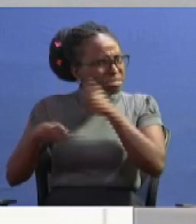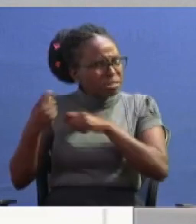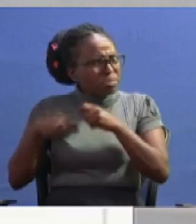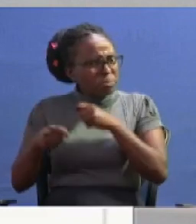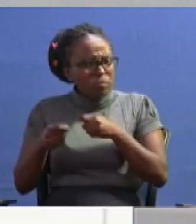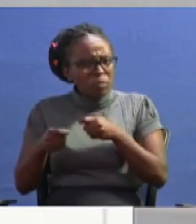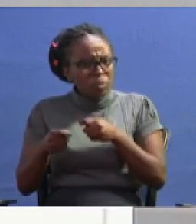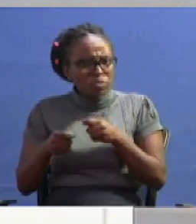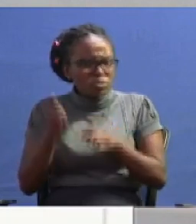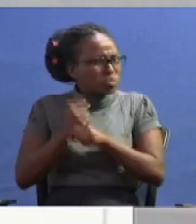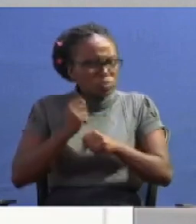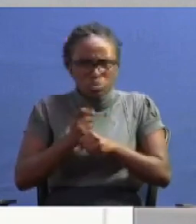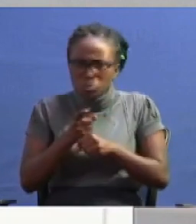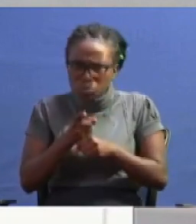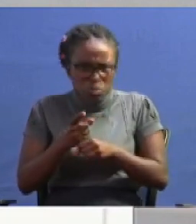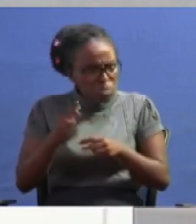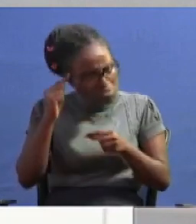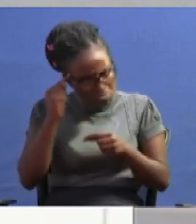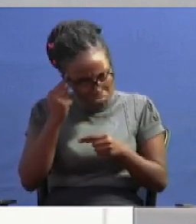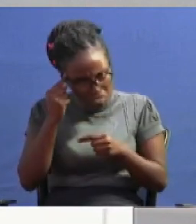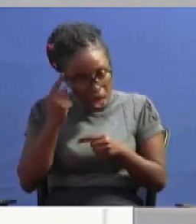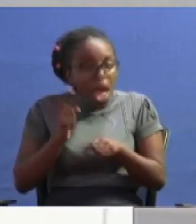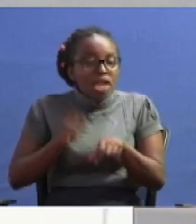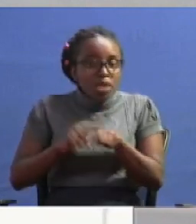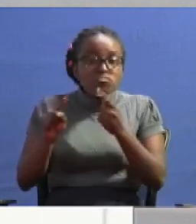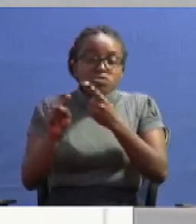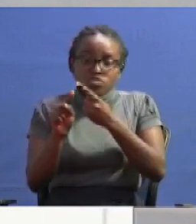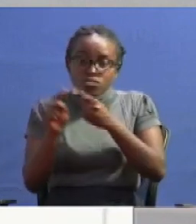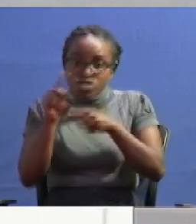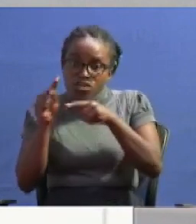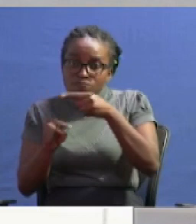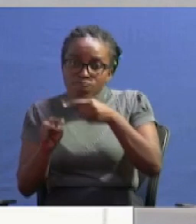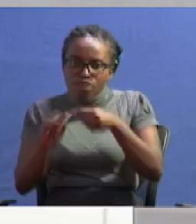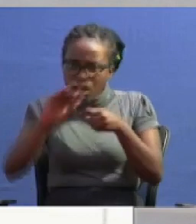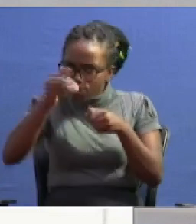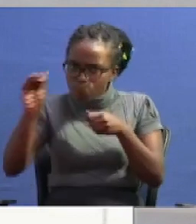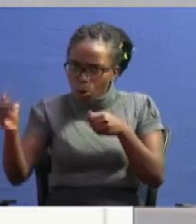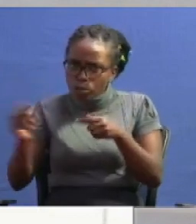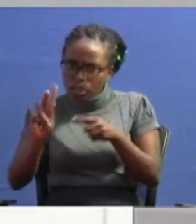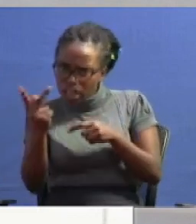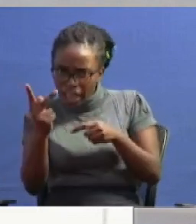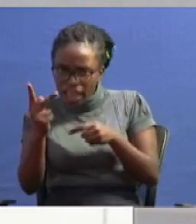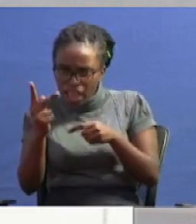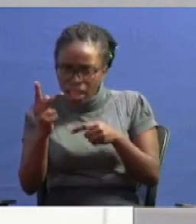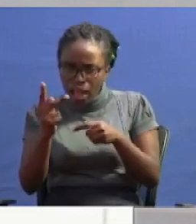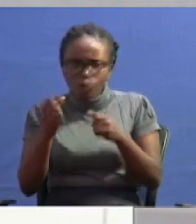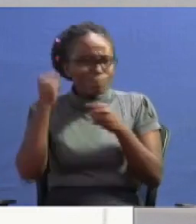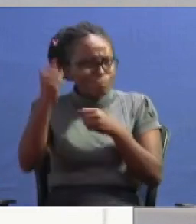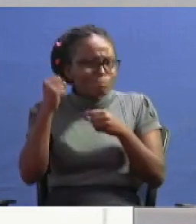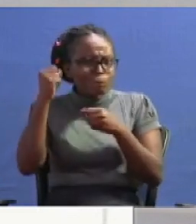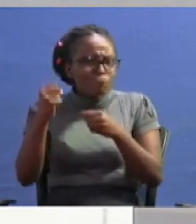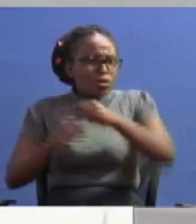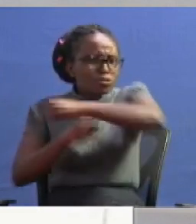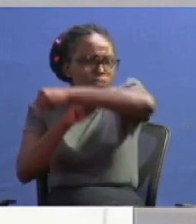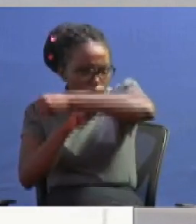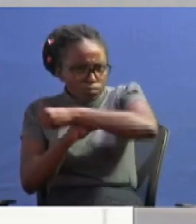will actually divide, Mount Kenya itself, because there is those politicians that support and others that are